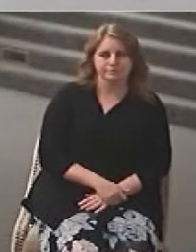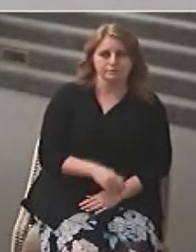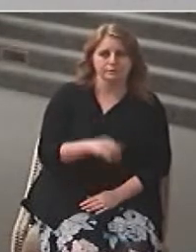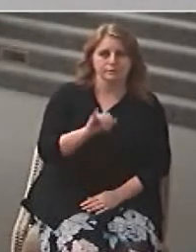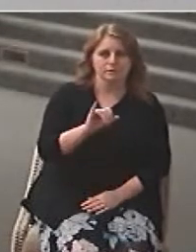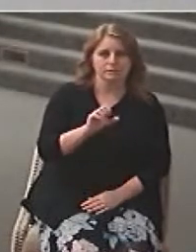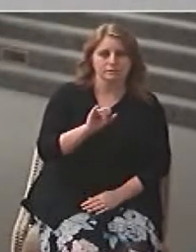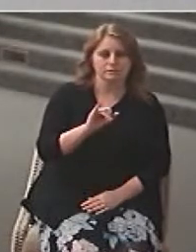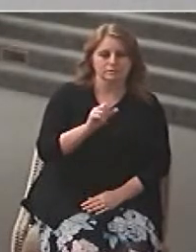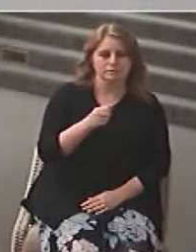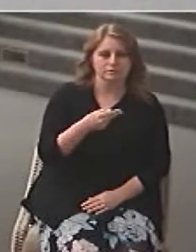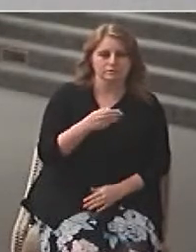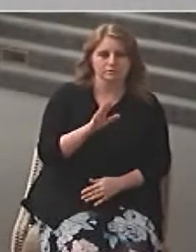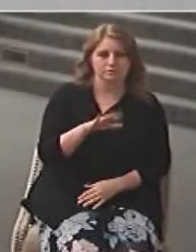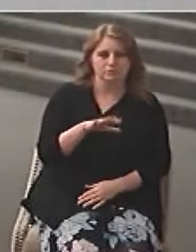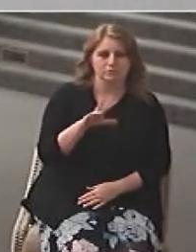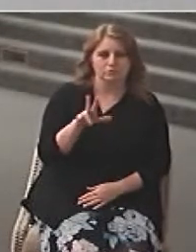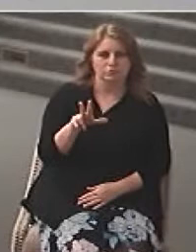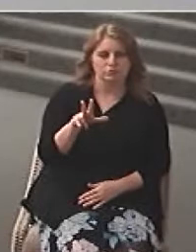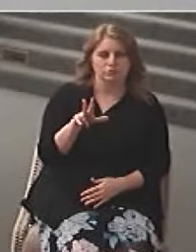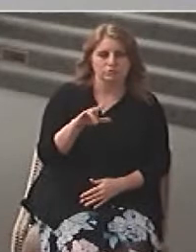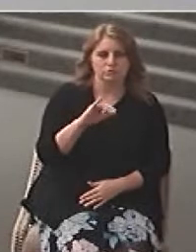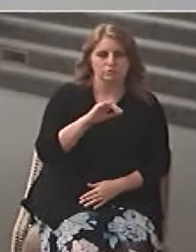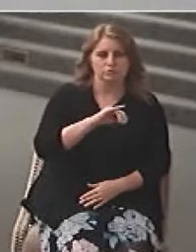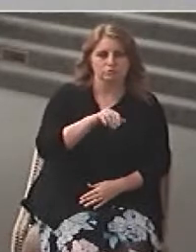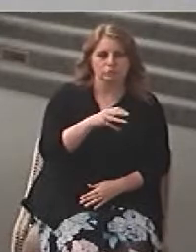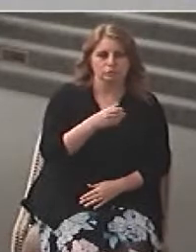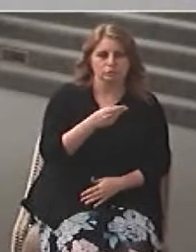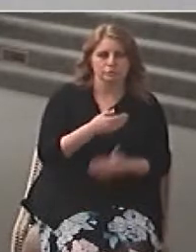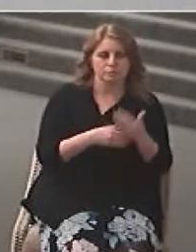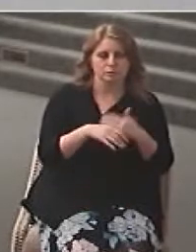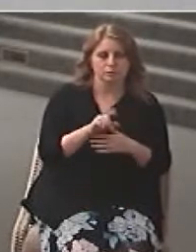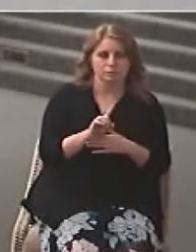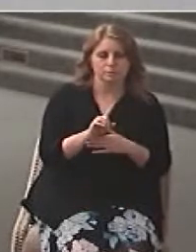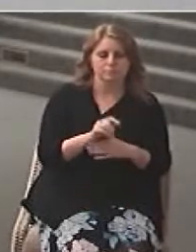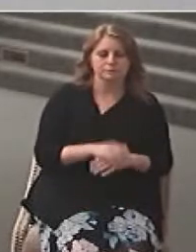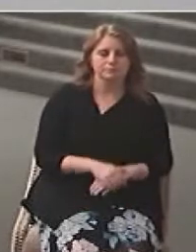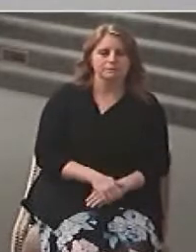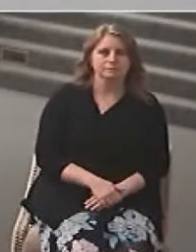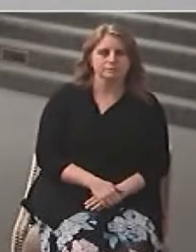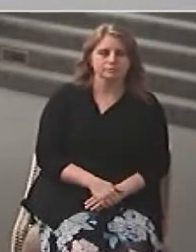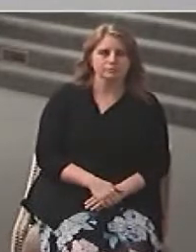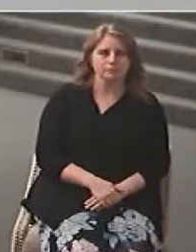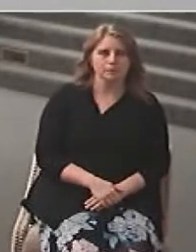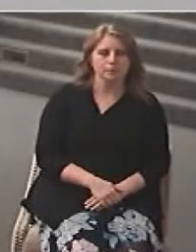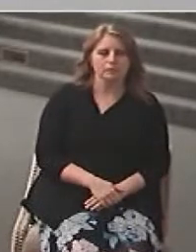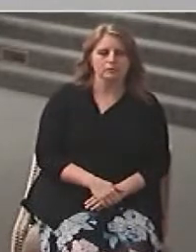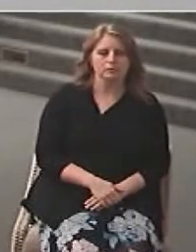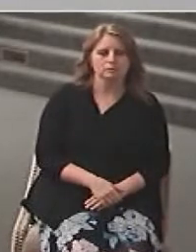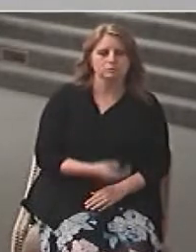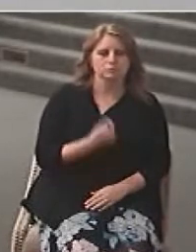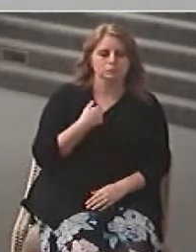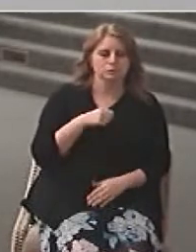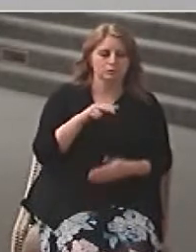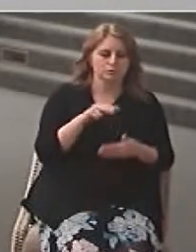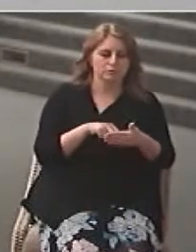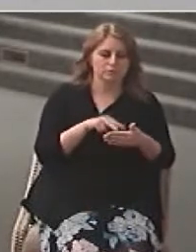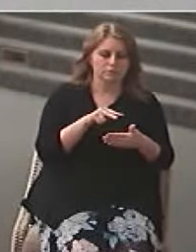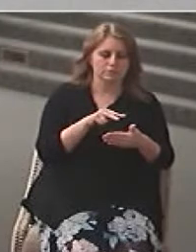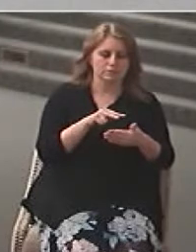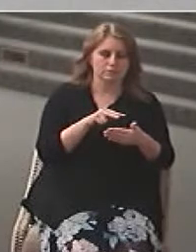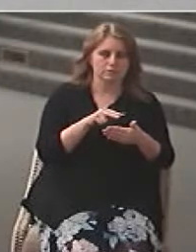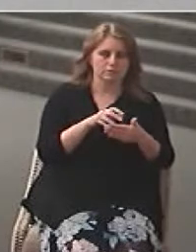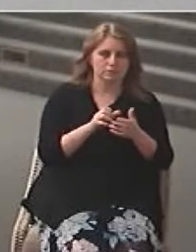Isaiah 53 and John chapter 1. And when you find your place, if you would, please stand as we read the Word of God.